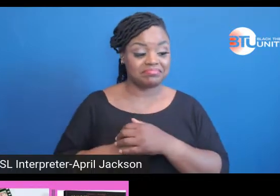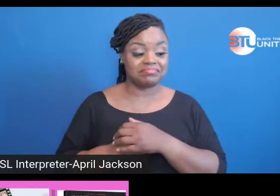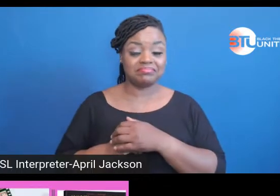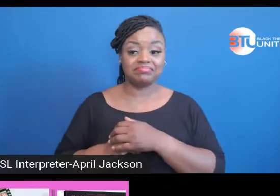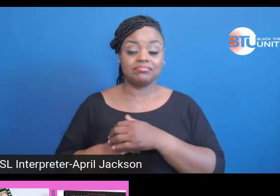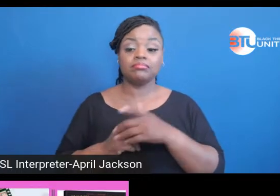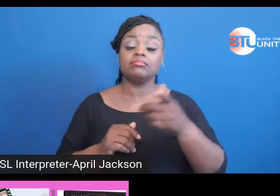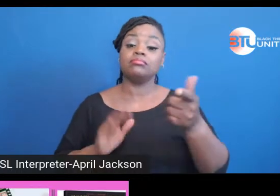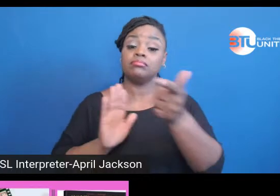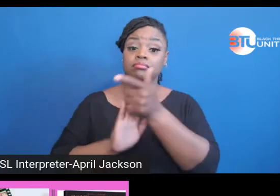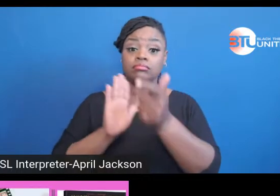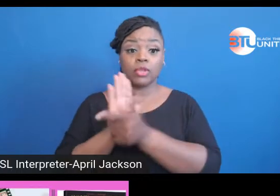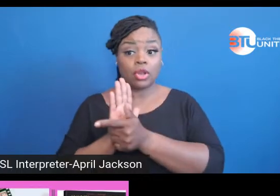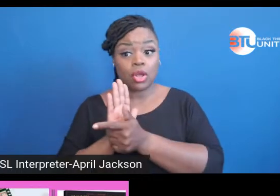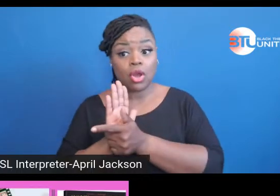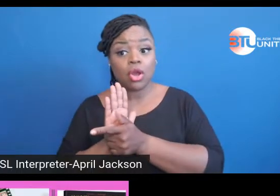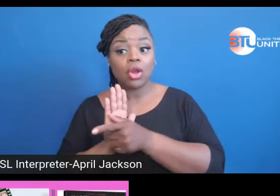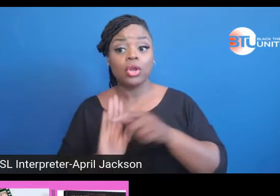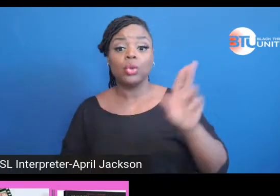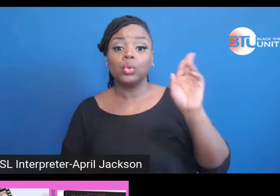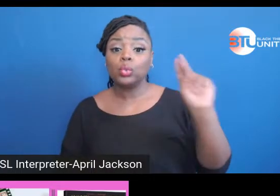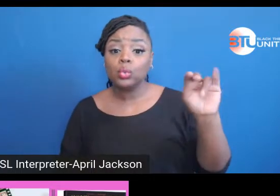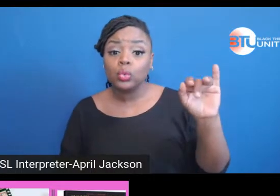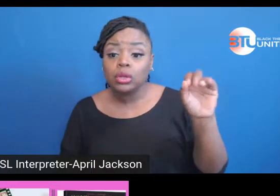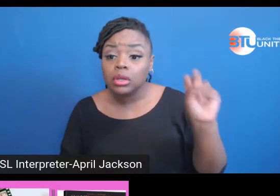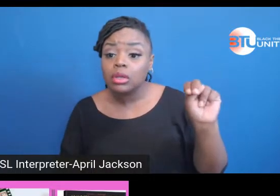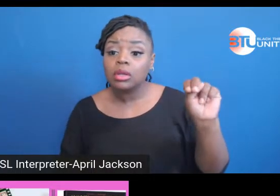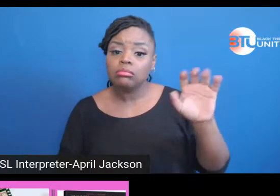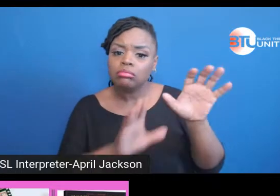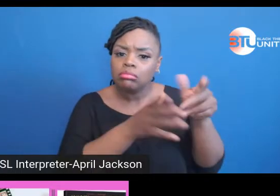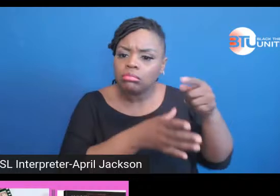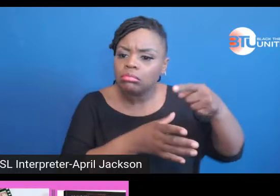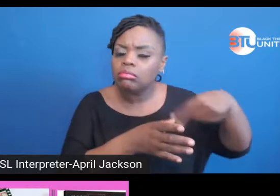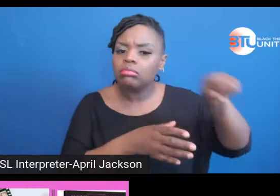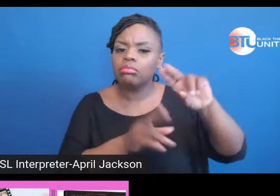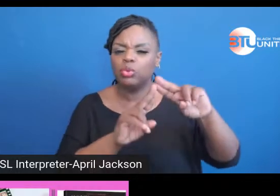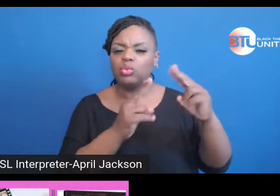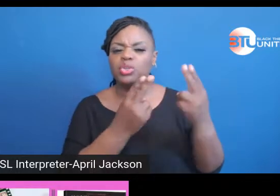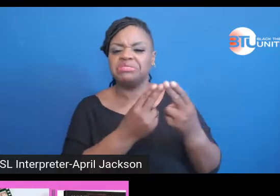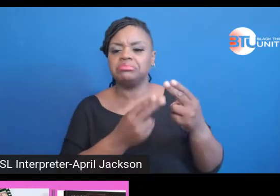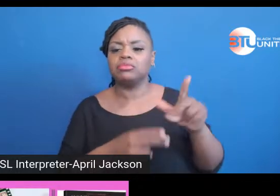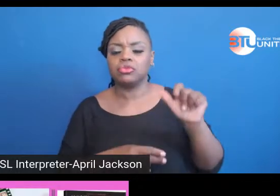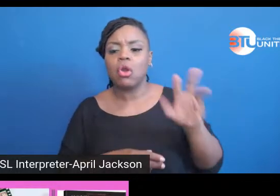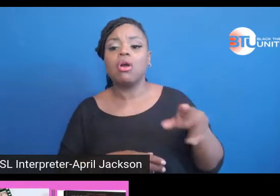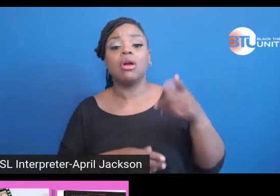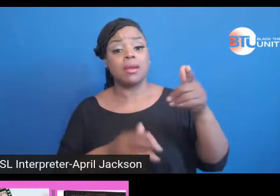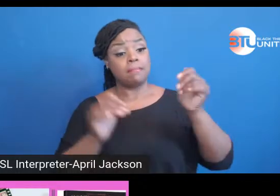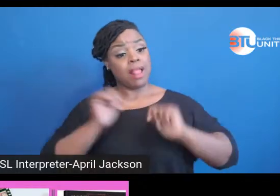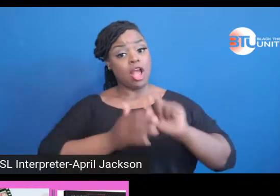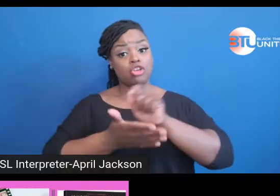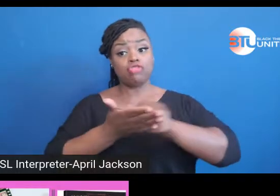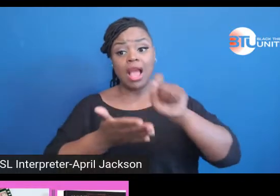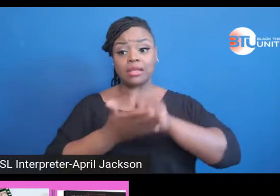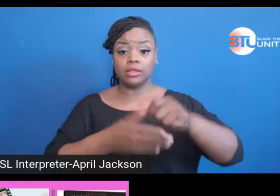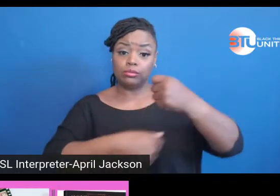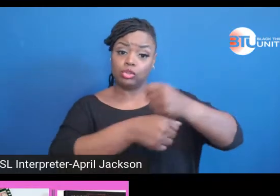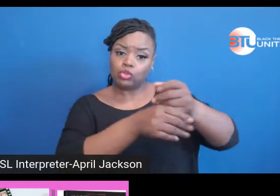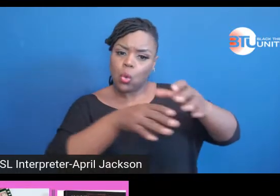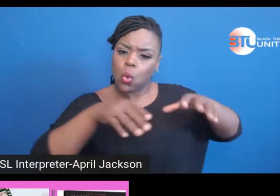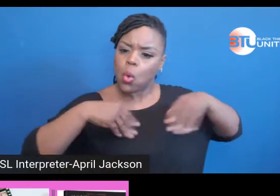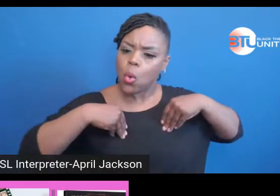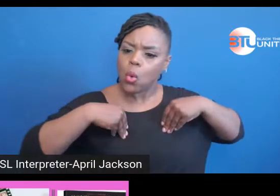unions. The playwright tends to retain ownership of the play that they created.